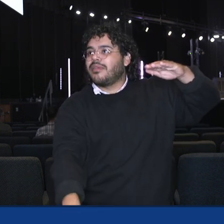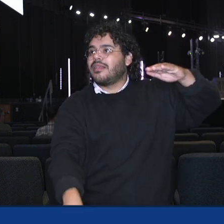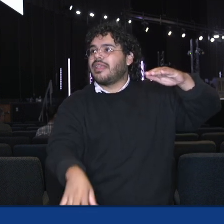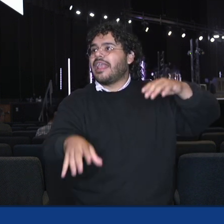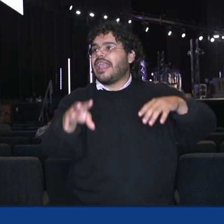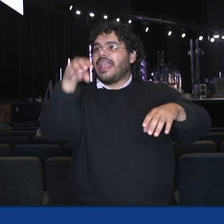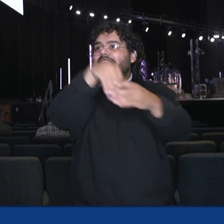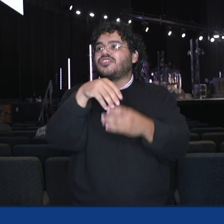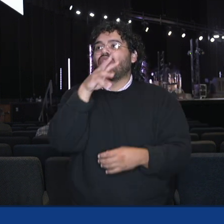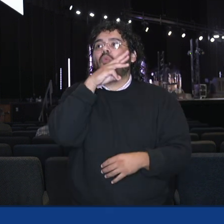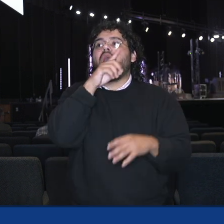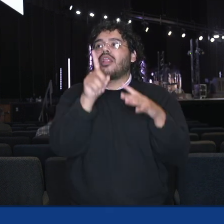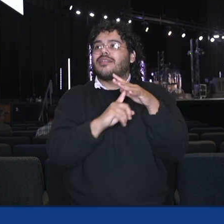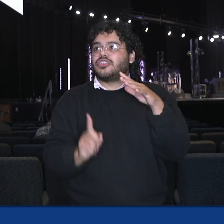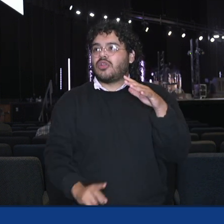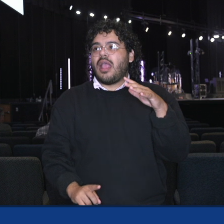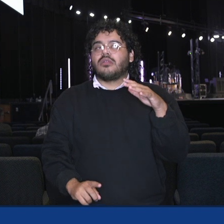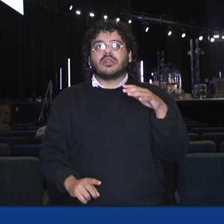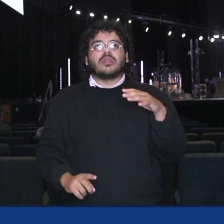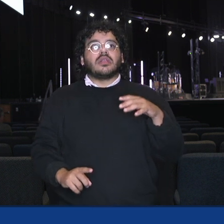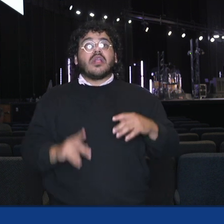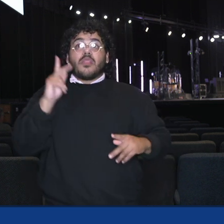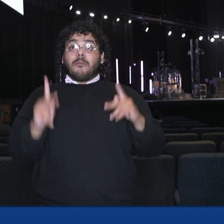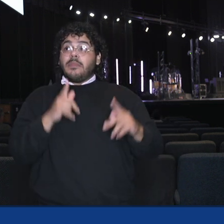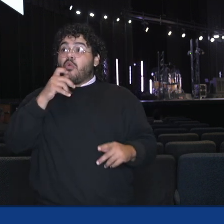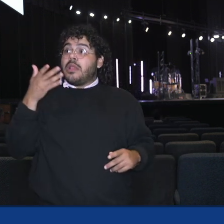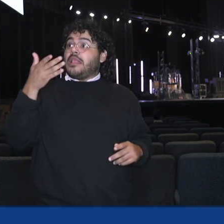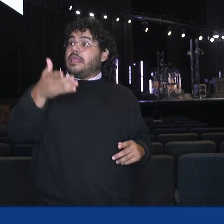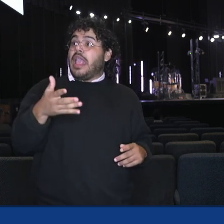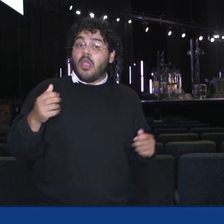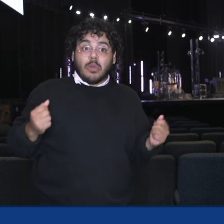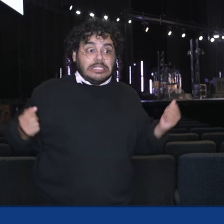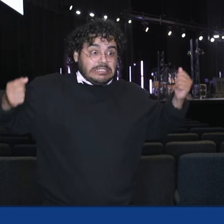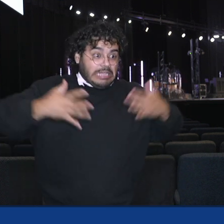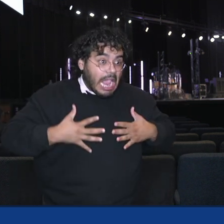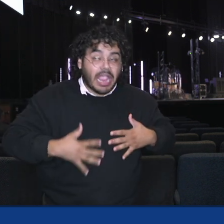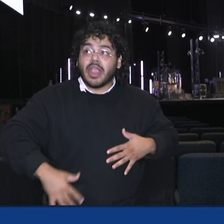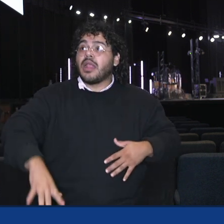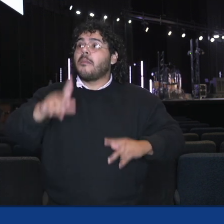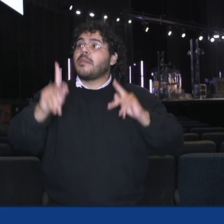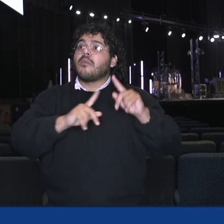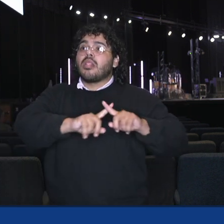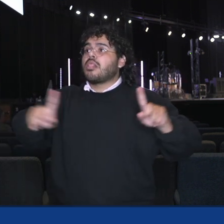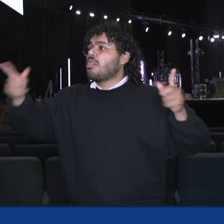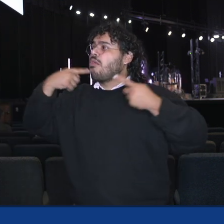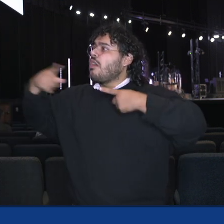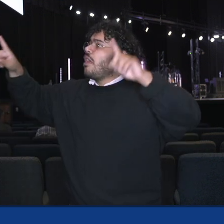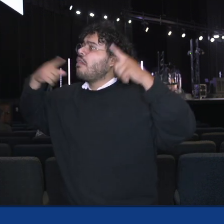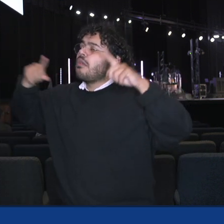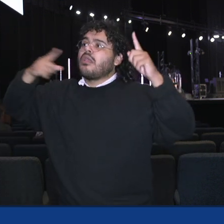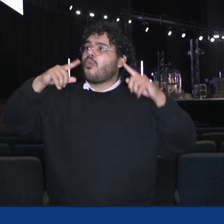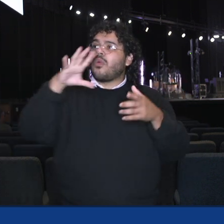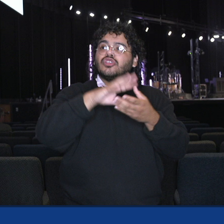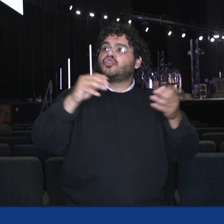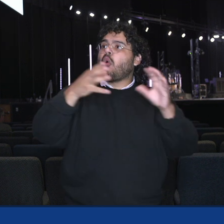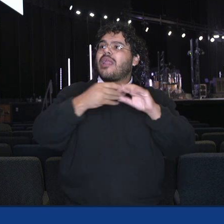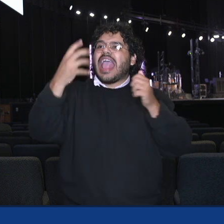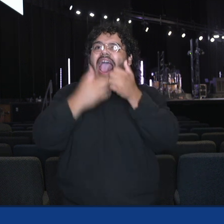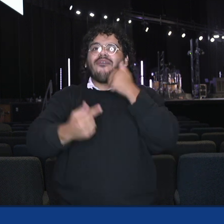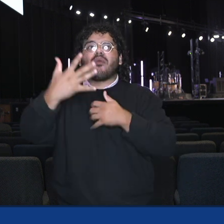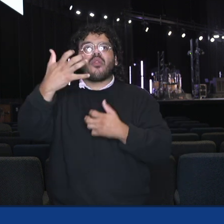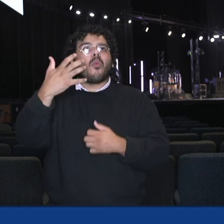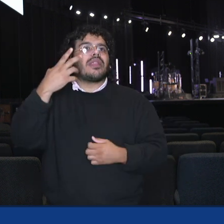would, became scared to death. They bolted and told their story in town and country. Everyone wanted to see what